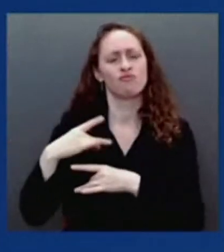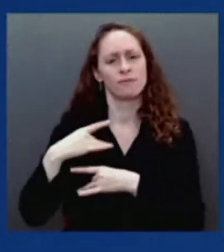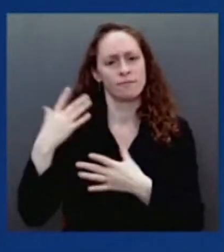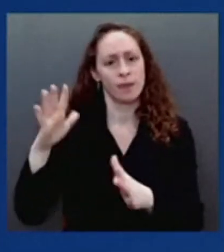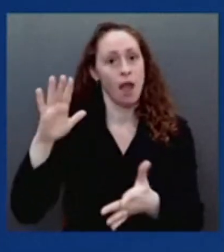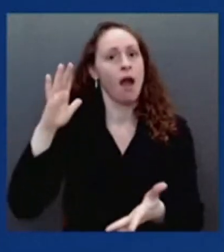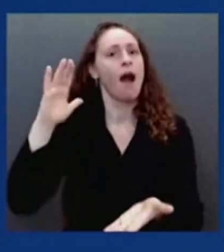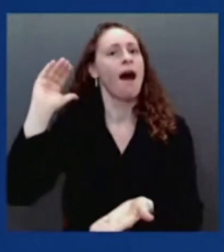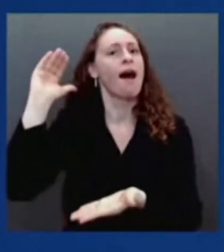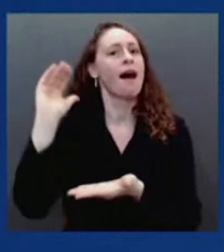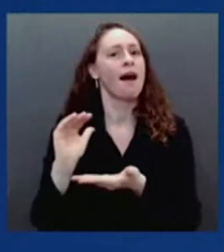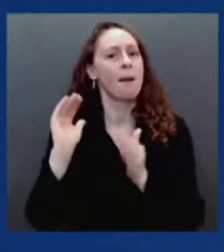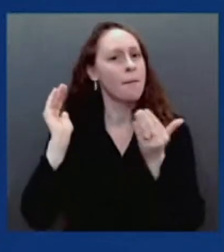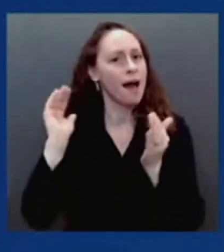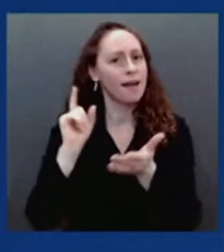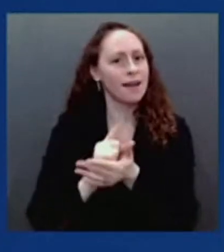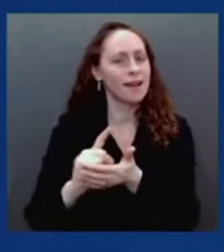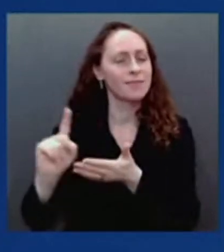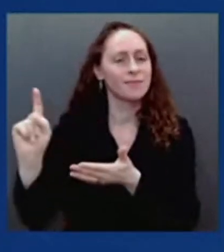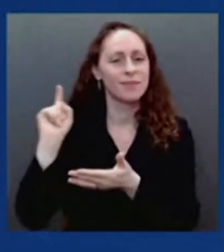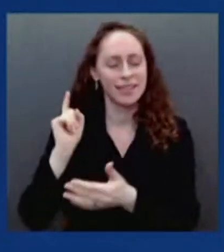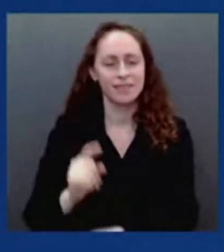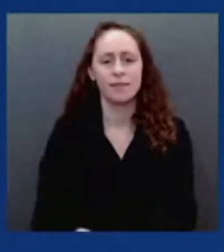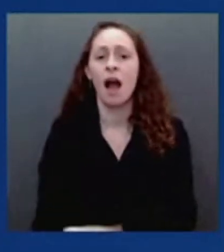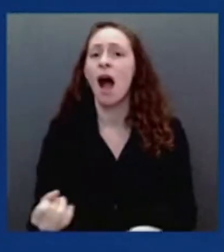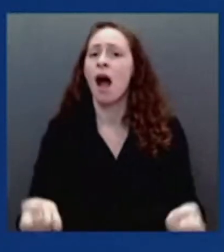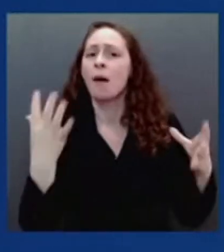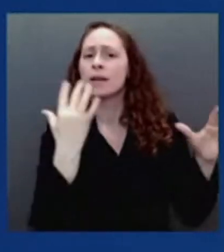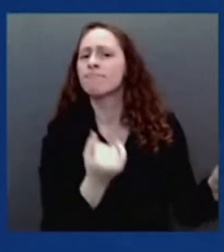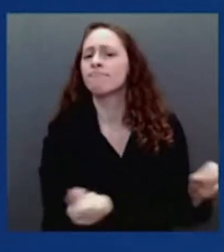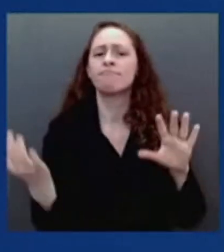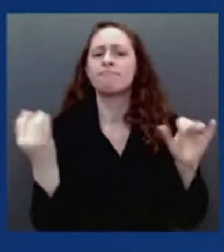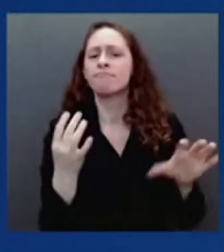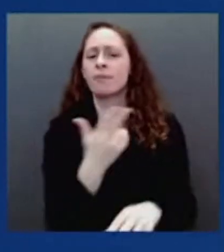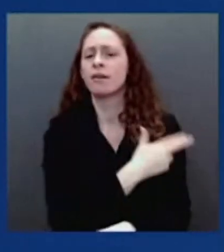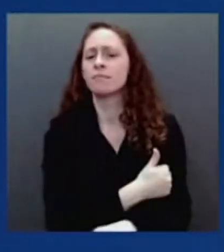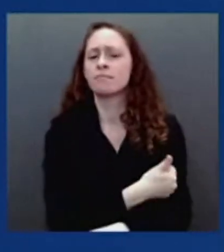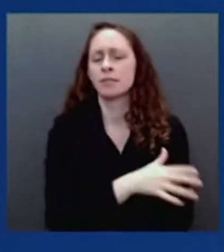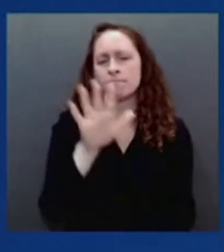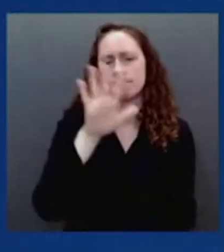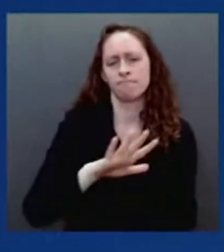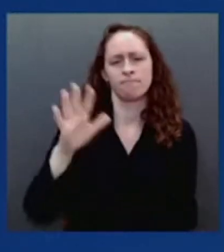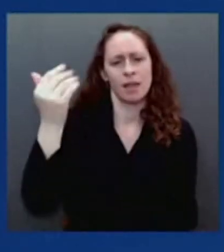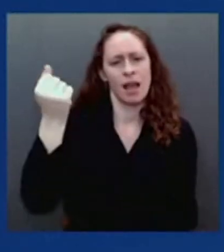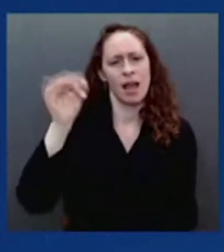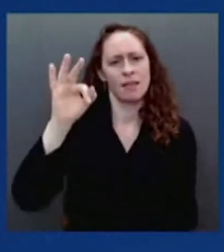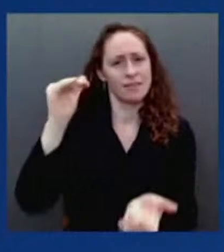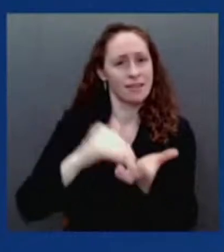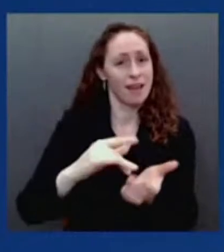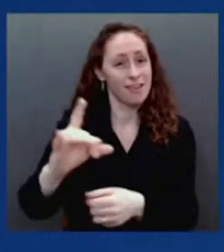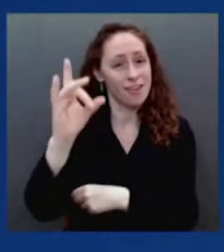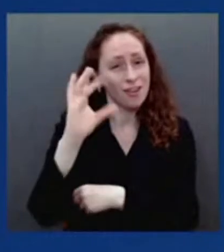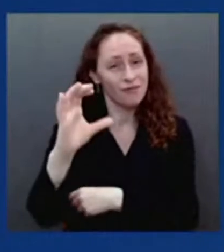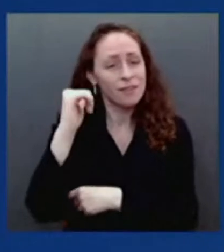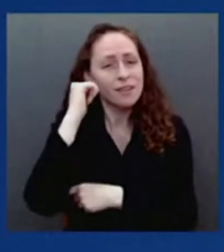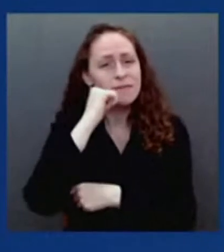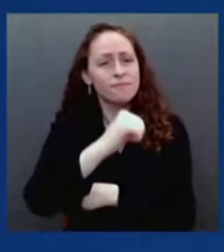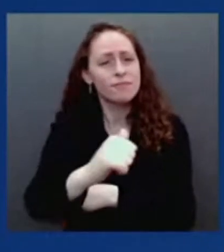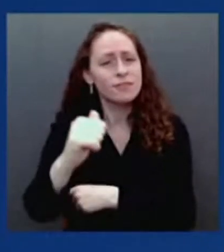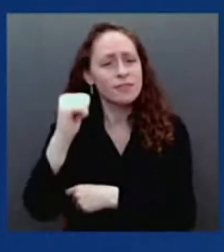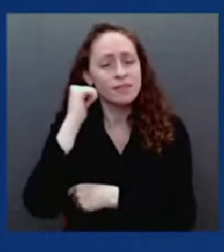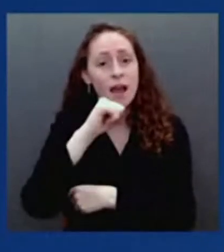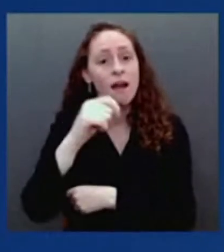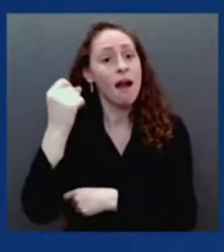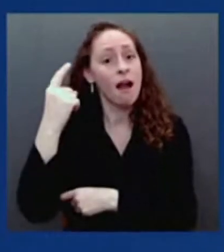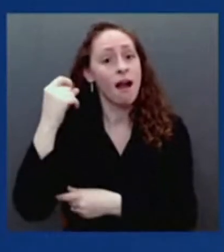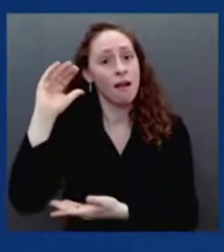about 19,800 per day, a decrease of about 8% over the prior week. And the 7-day